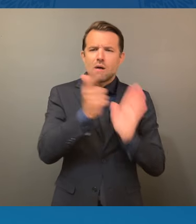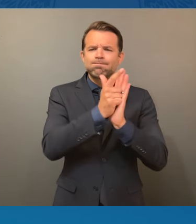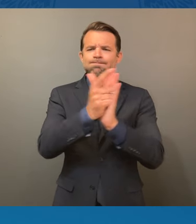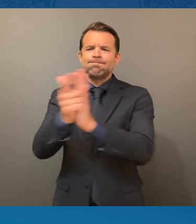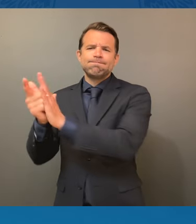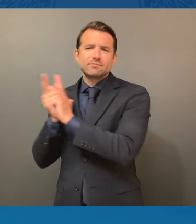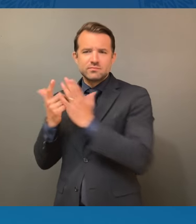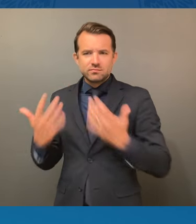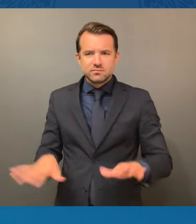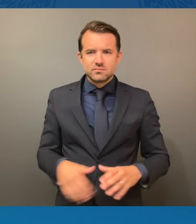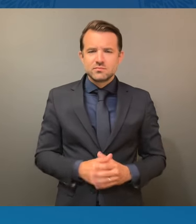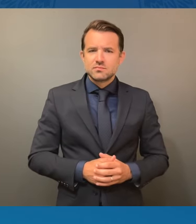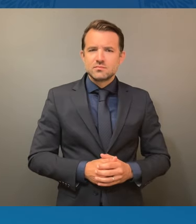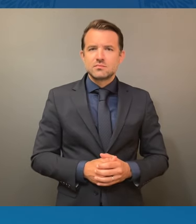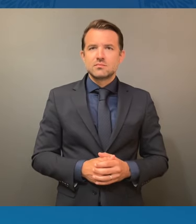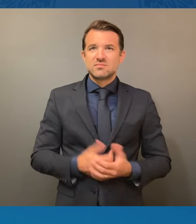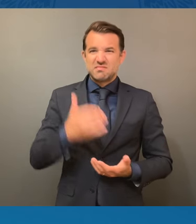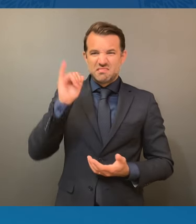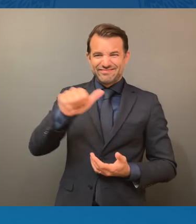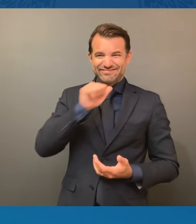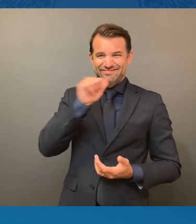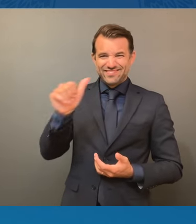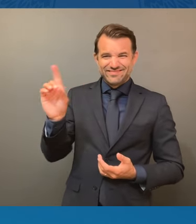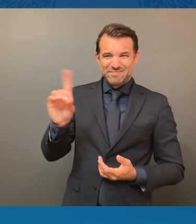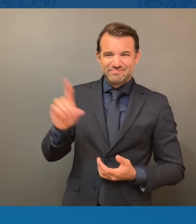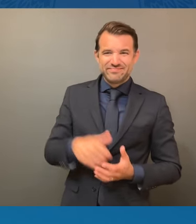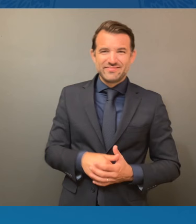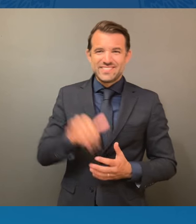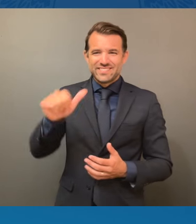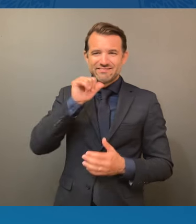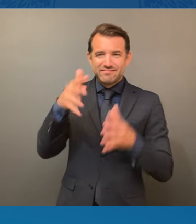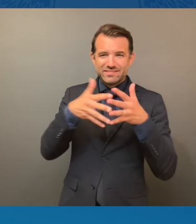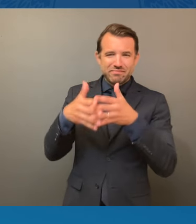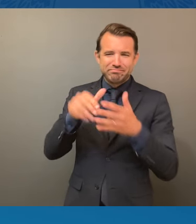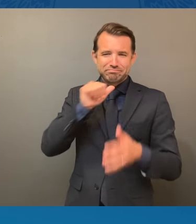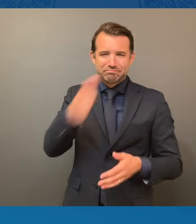Undemocratic laws, un-American laws.